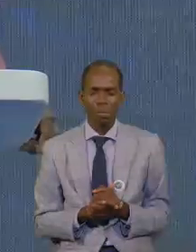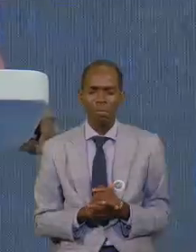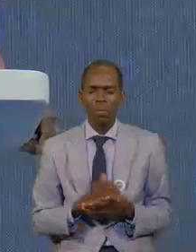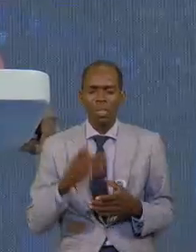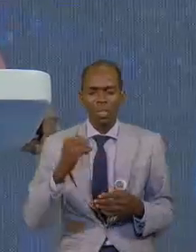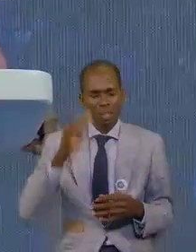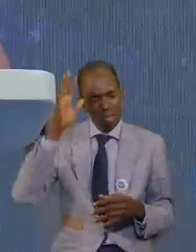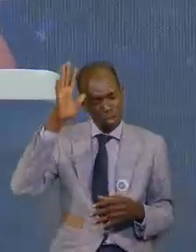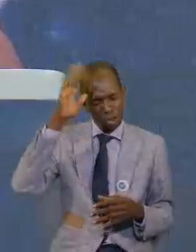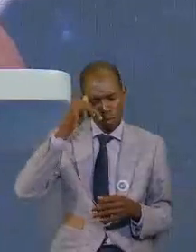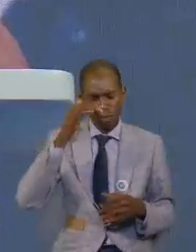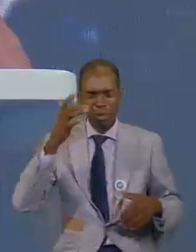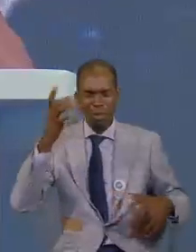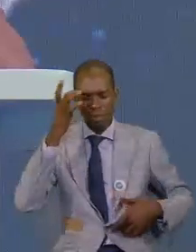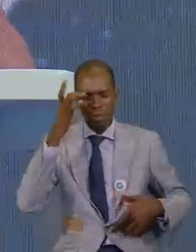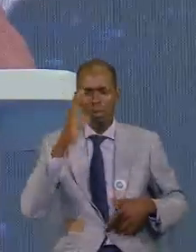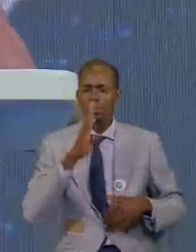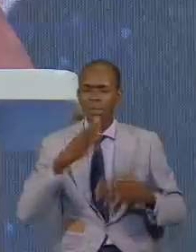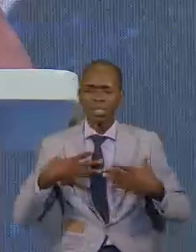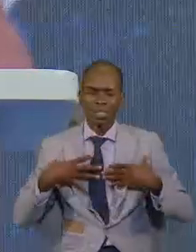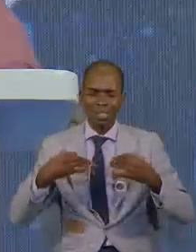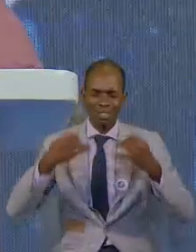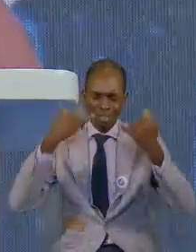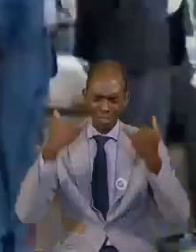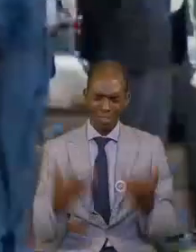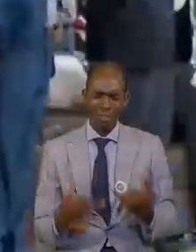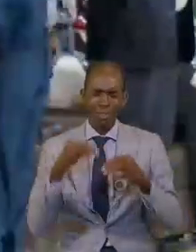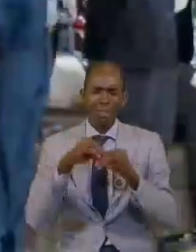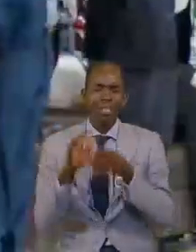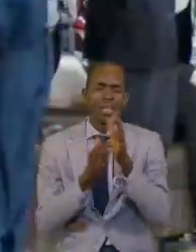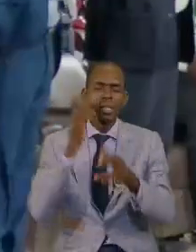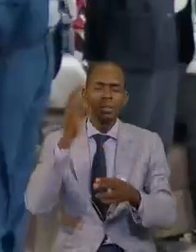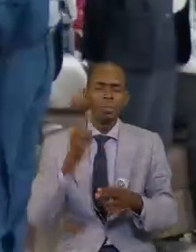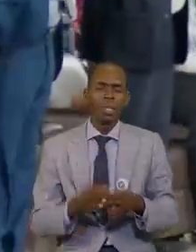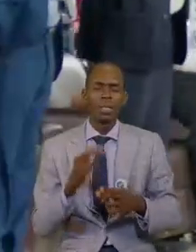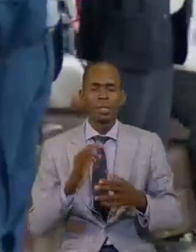Incurable diseases, be healed right now in Jesus' name.